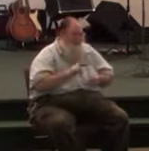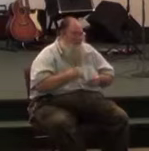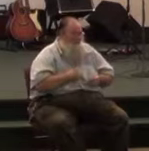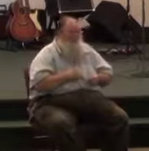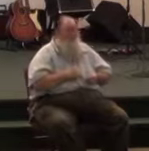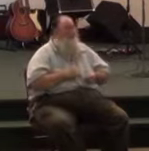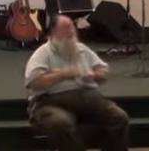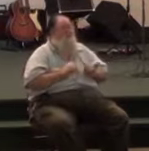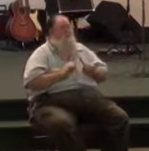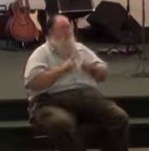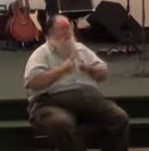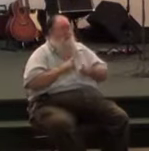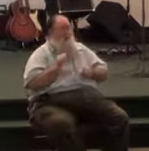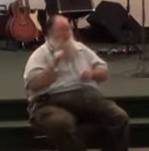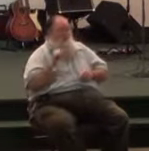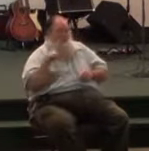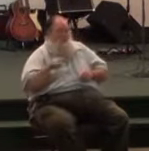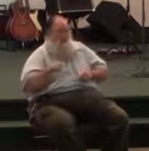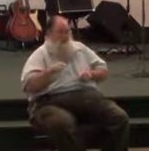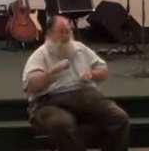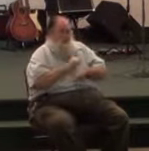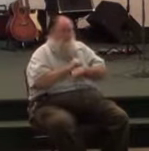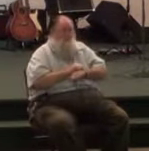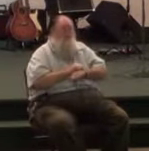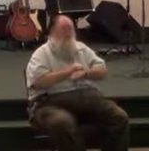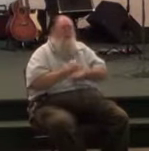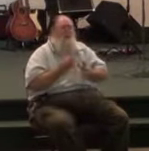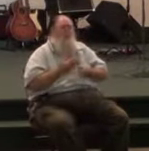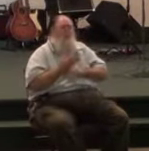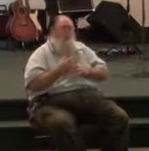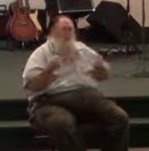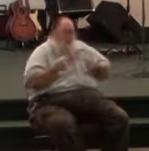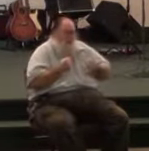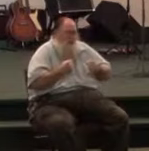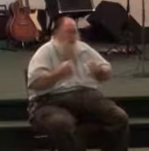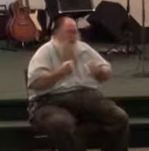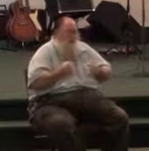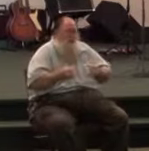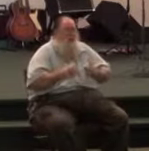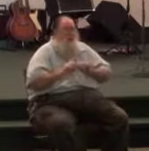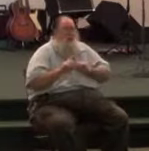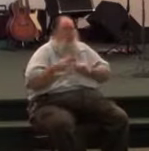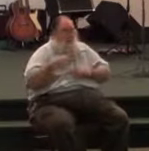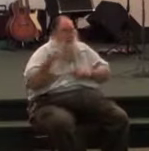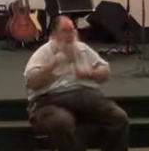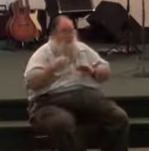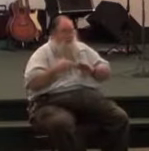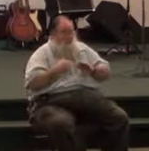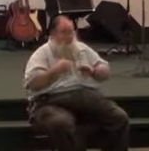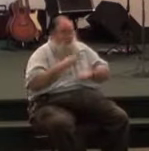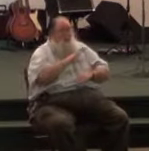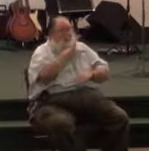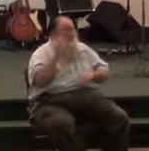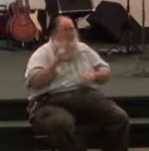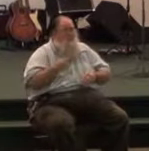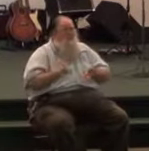He goes to Arizona and works in the wintertime, and he's gone just before Christmas. And he said, when you all have